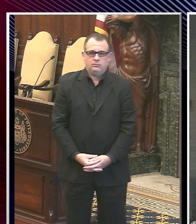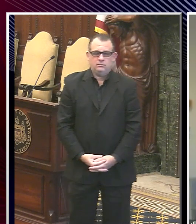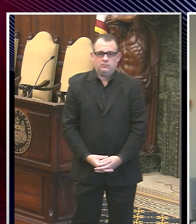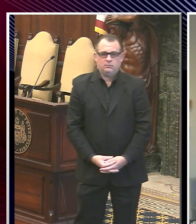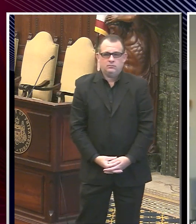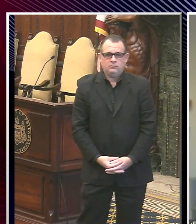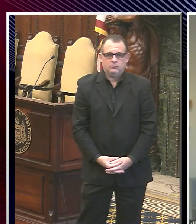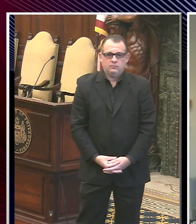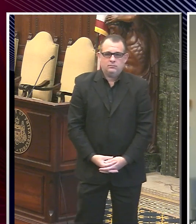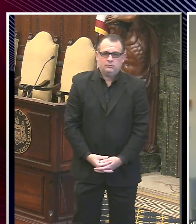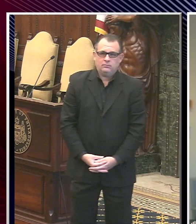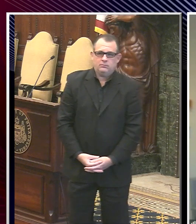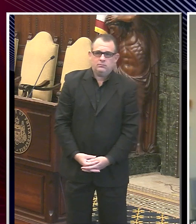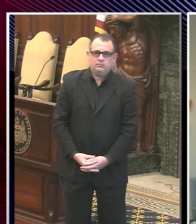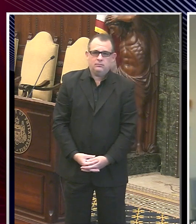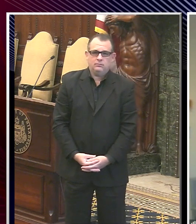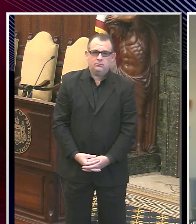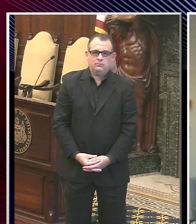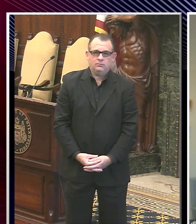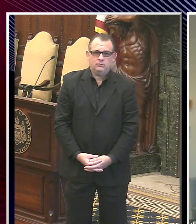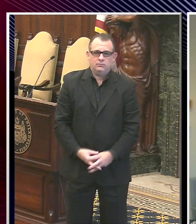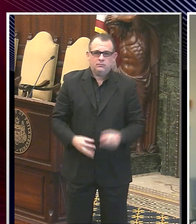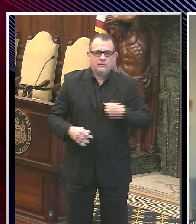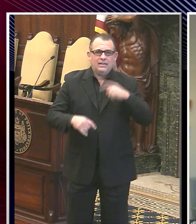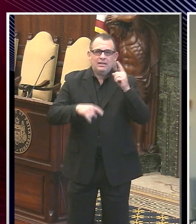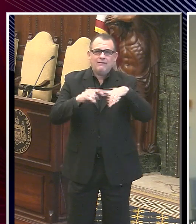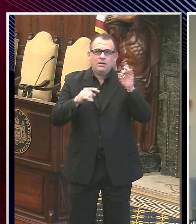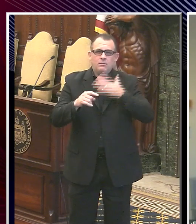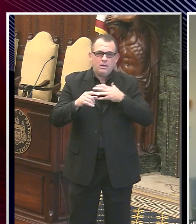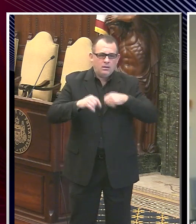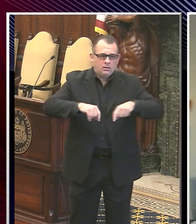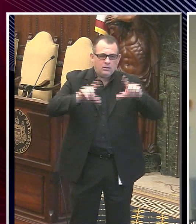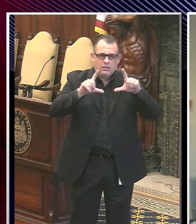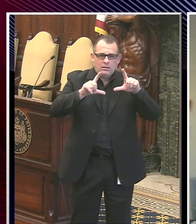I can't find my screen to share my slides.